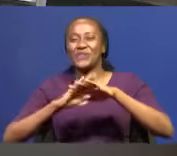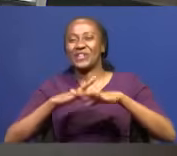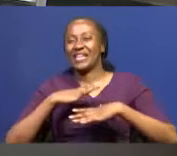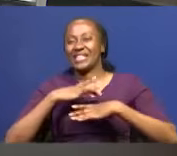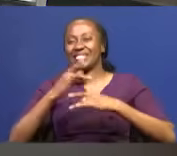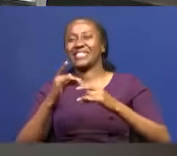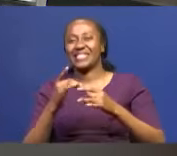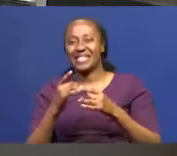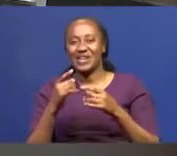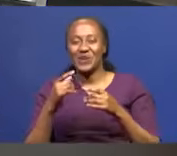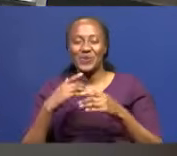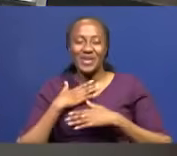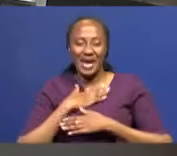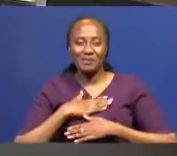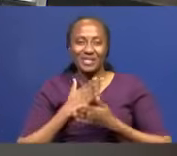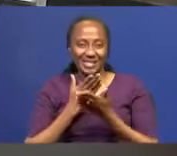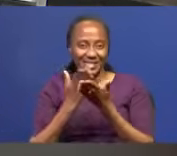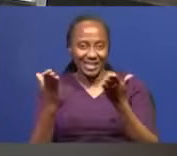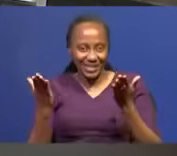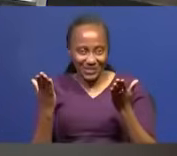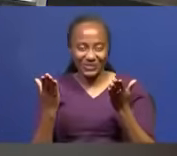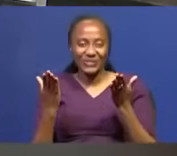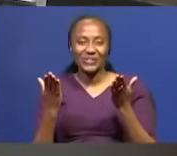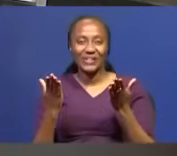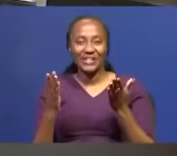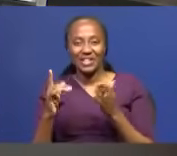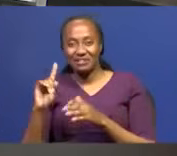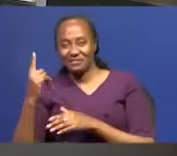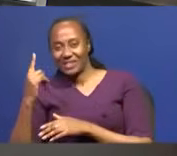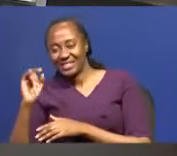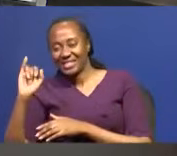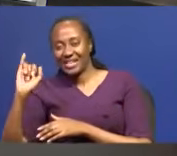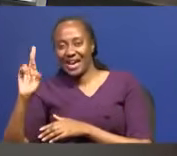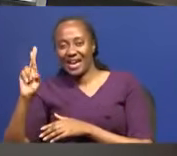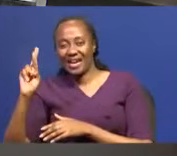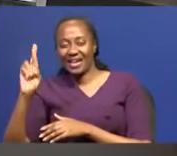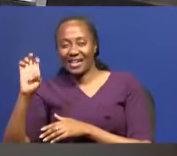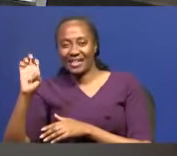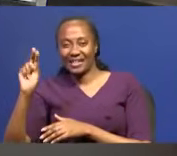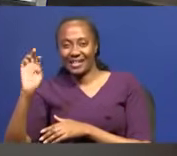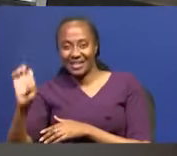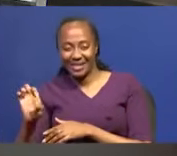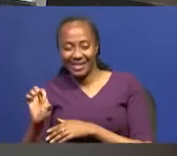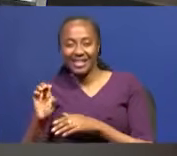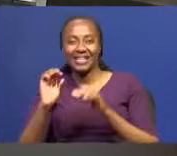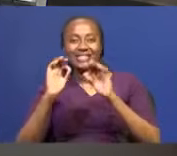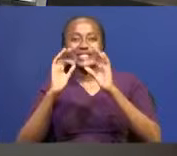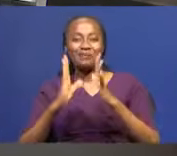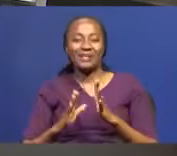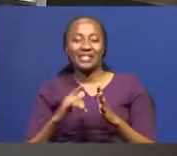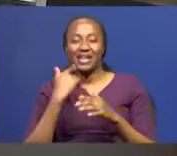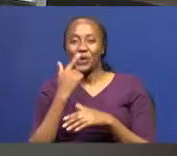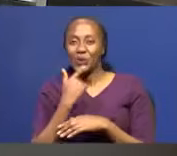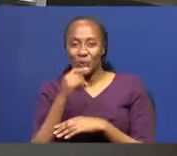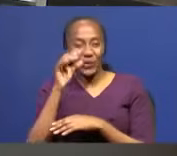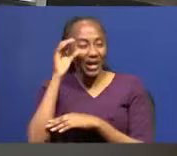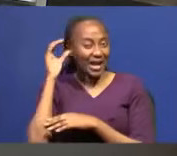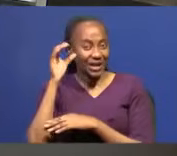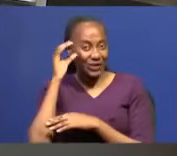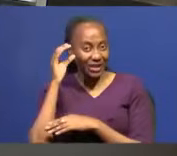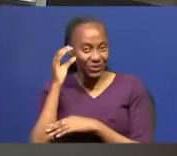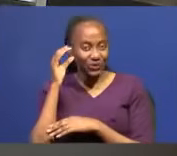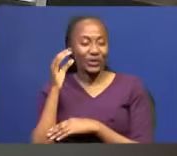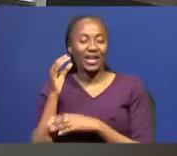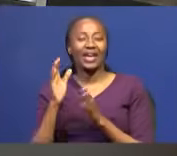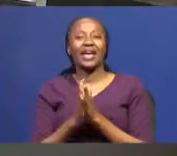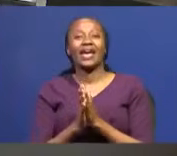we do appreciate you. Absolutely. I go first. My Yes. name is Muchuma Odim. And our sign language for tonight is Caroline